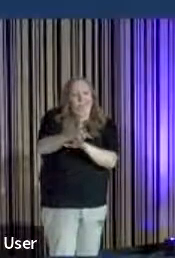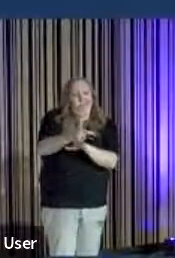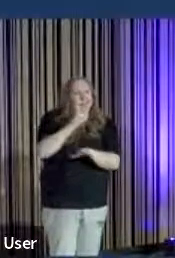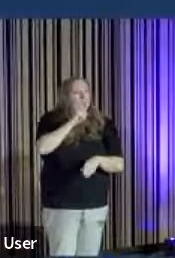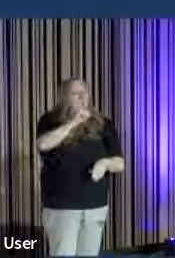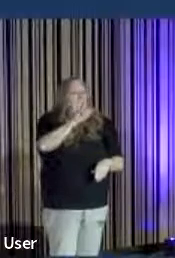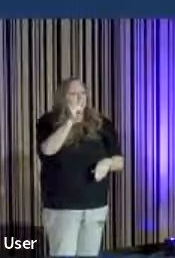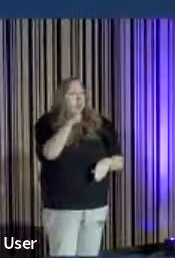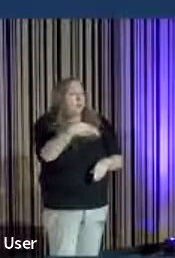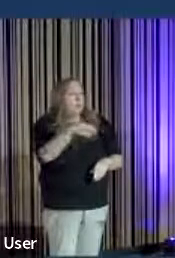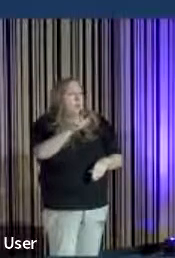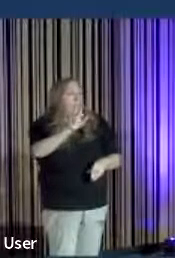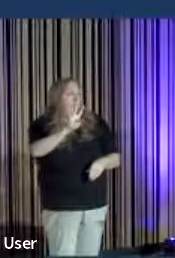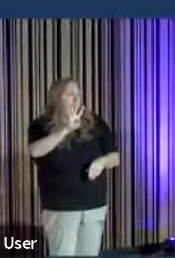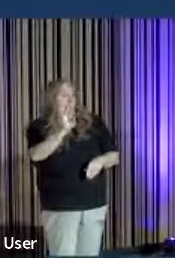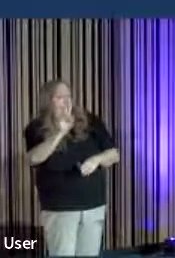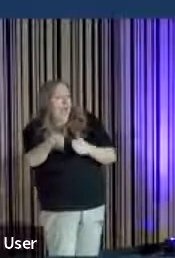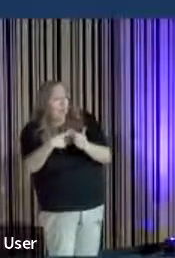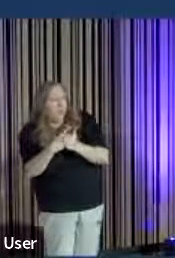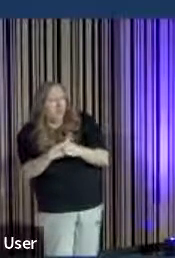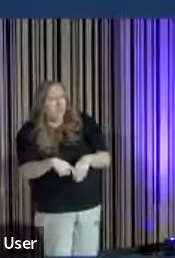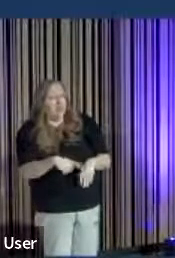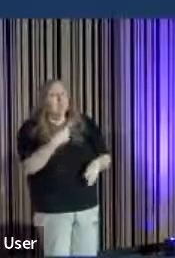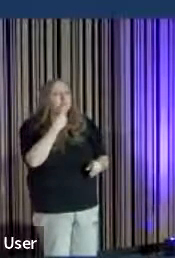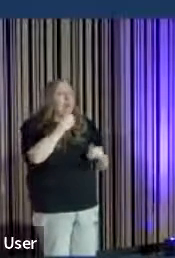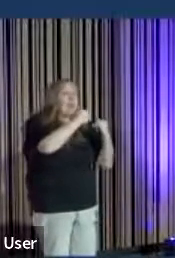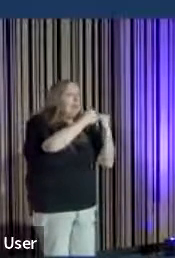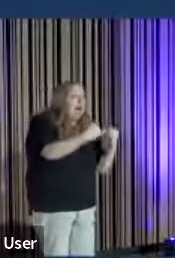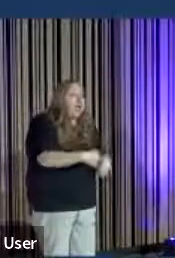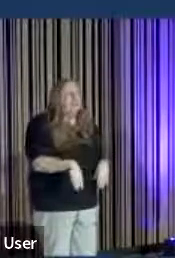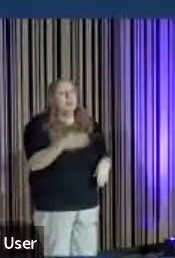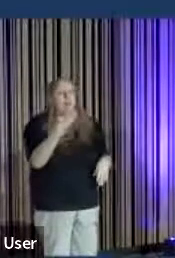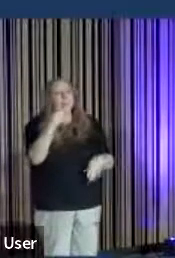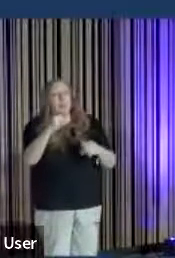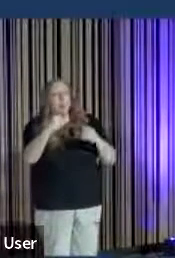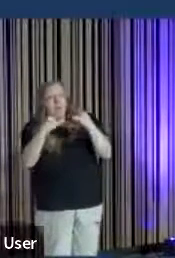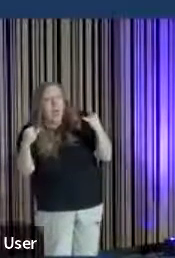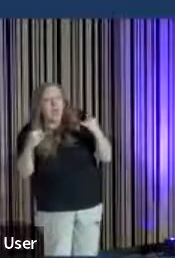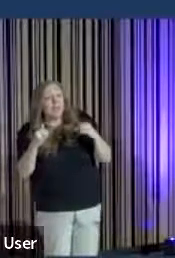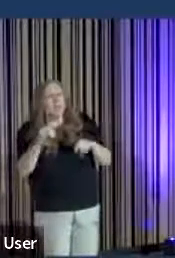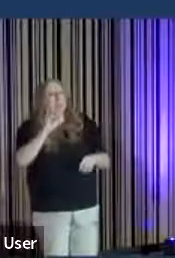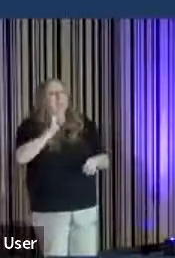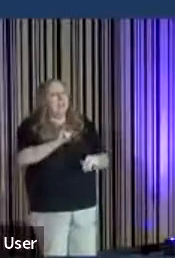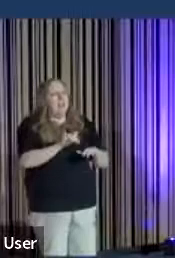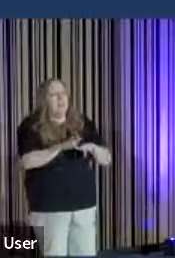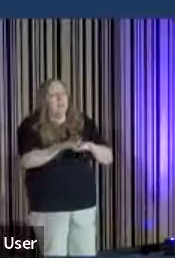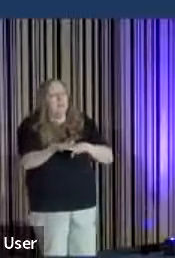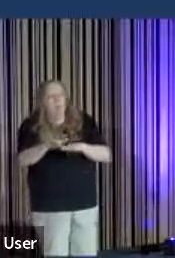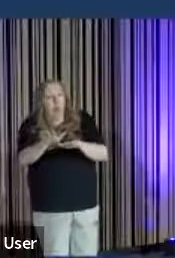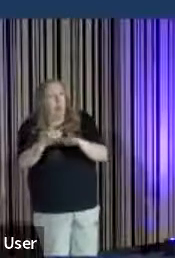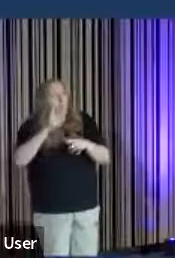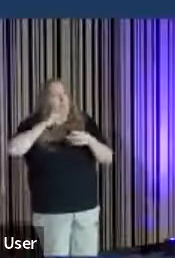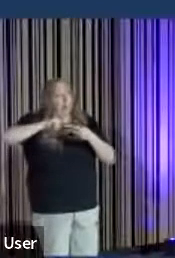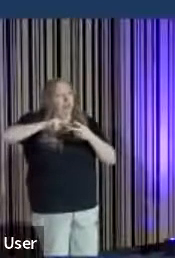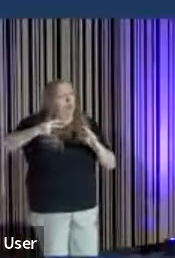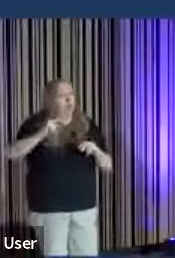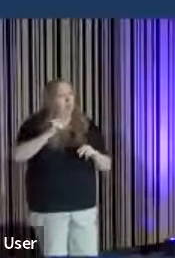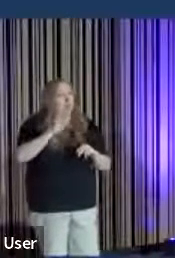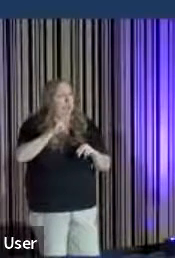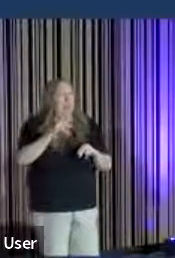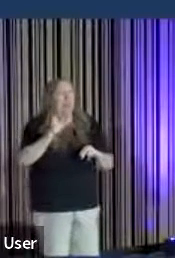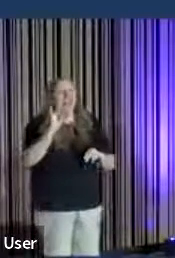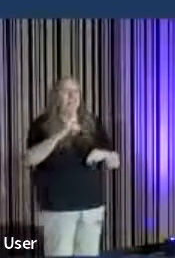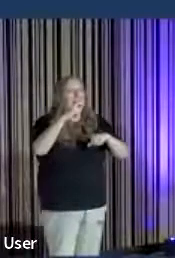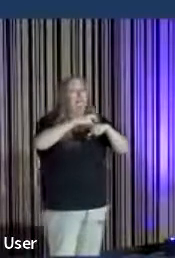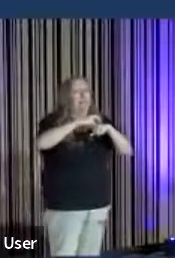red lines or blue lines or green lines, these are all the flow or the genome tracking. Where did the viruses go from